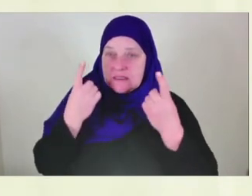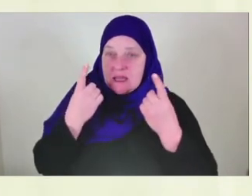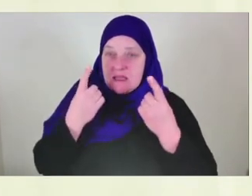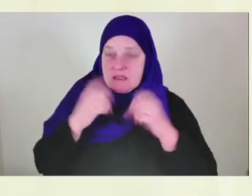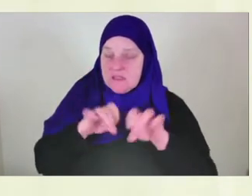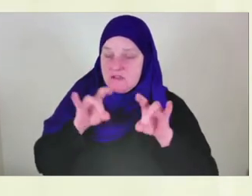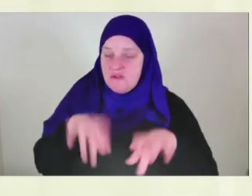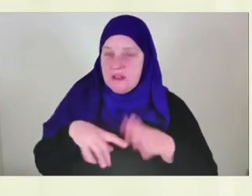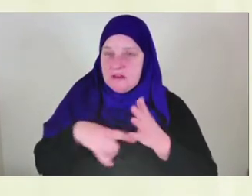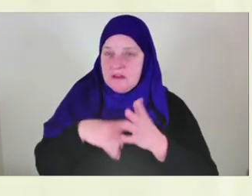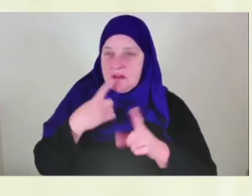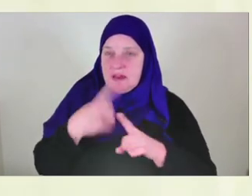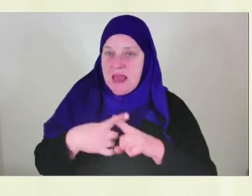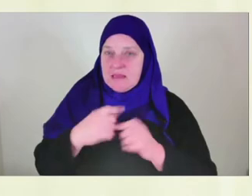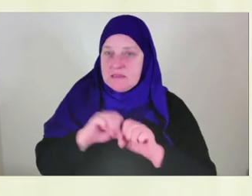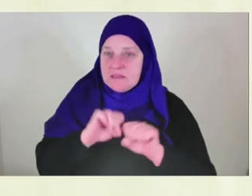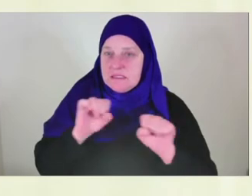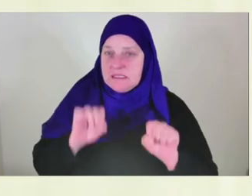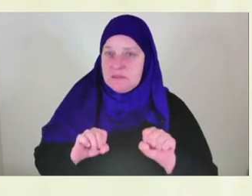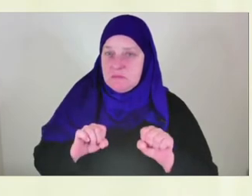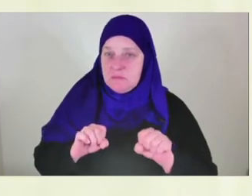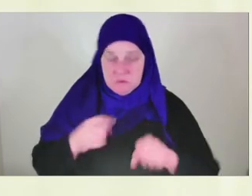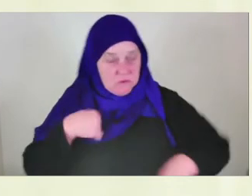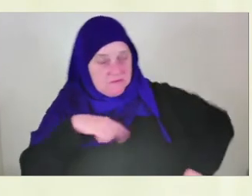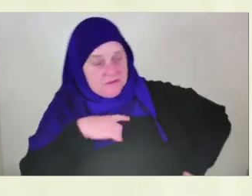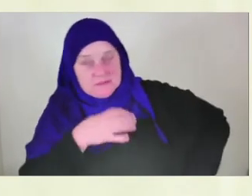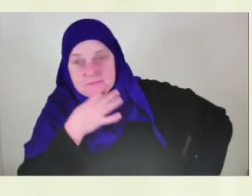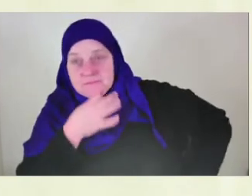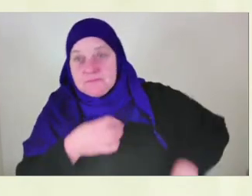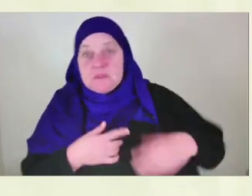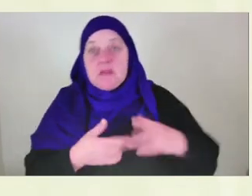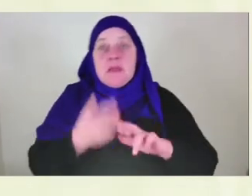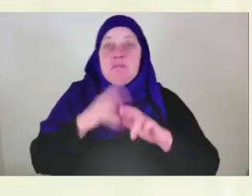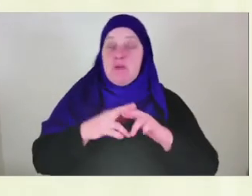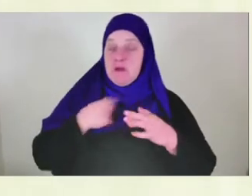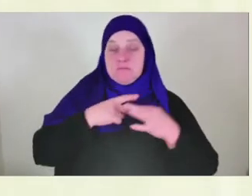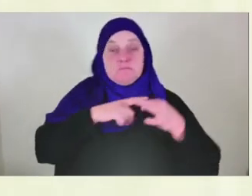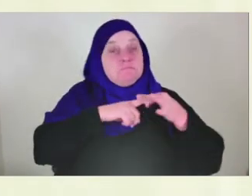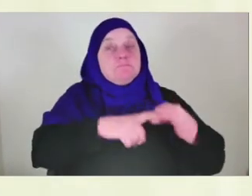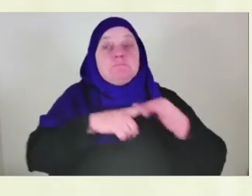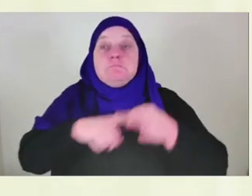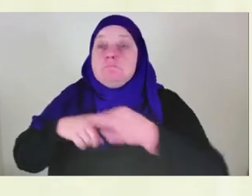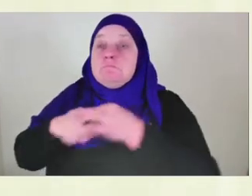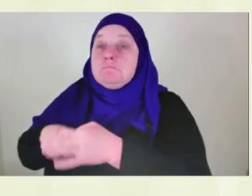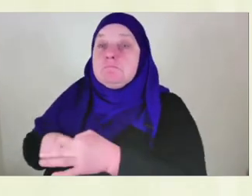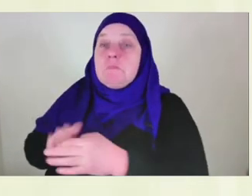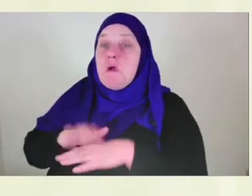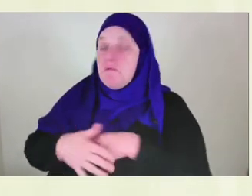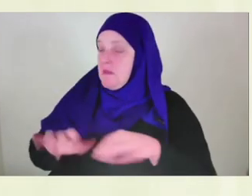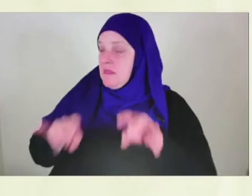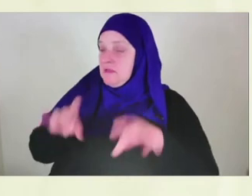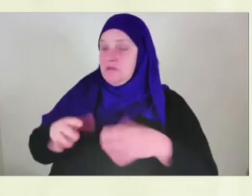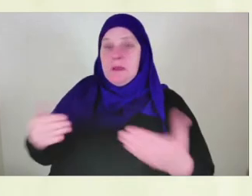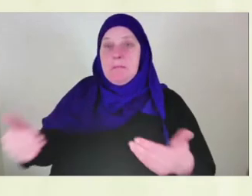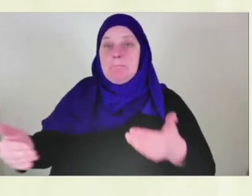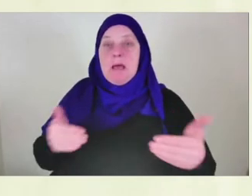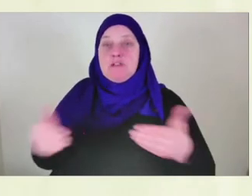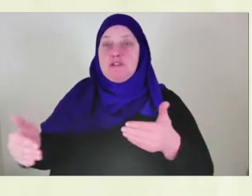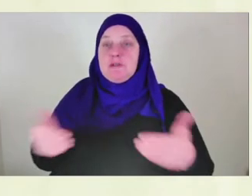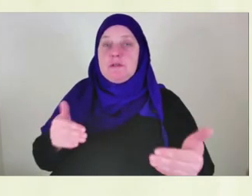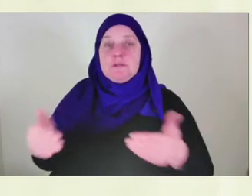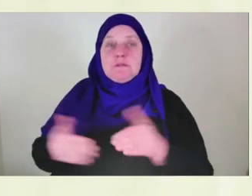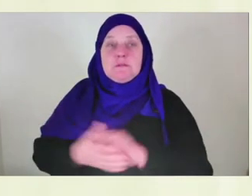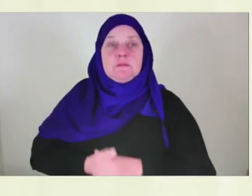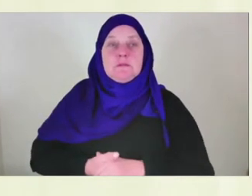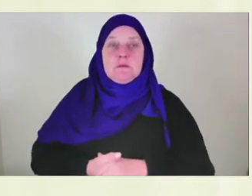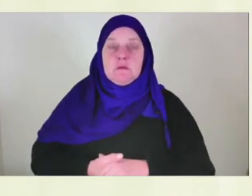was to pick everyone out here and ask them about the Australian budget, if I asked everyone here, how much money do we use for military